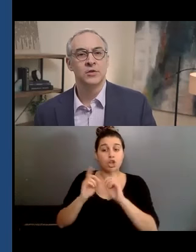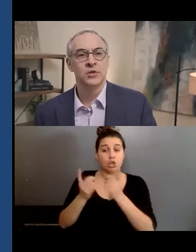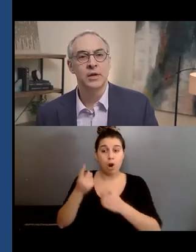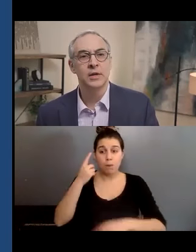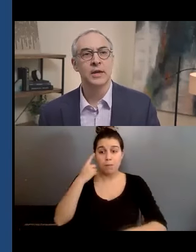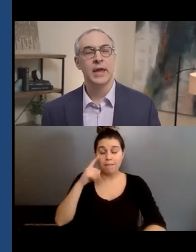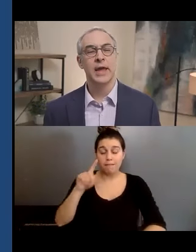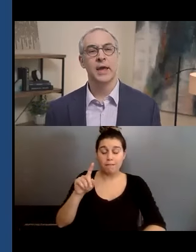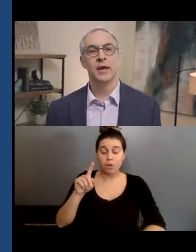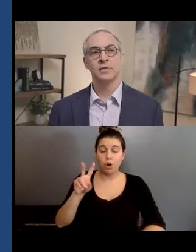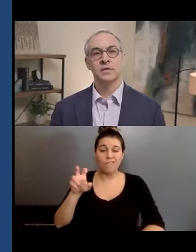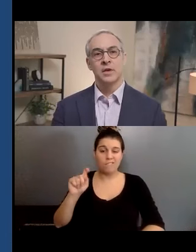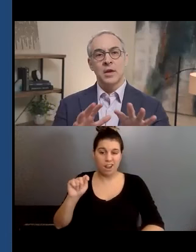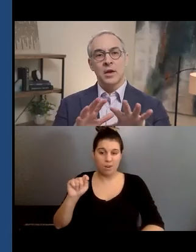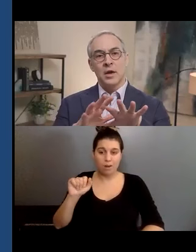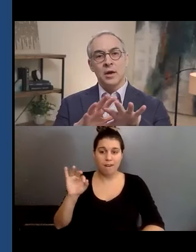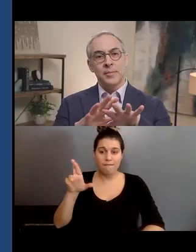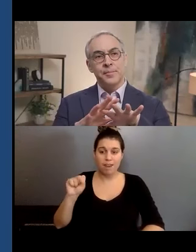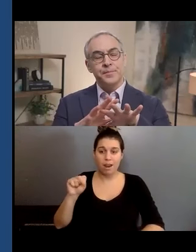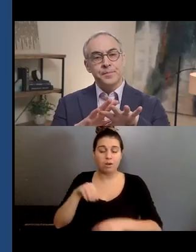in Australia has